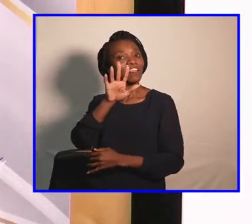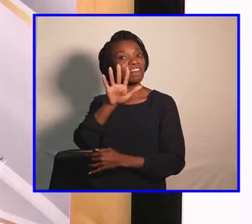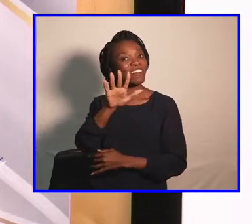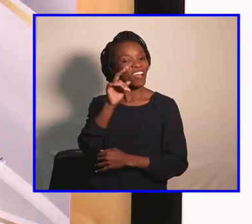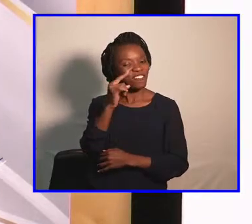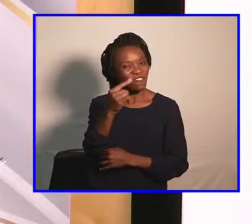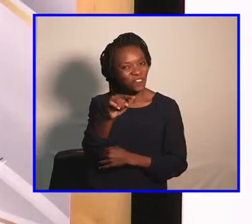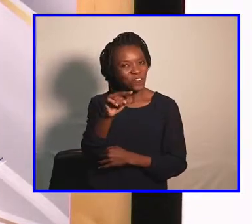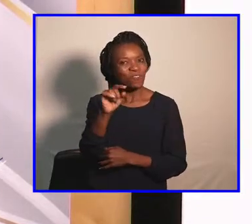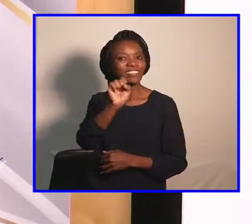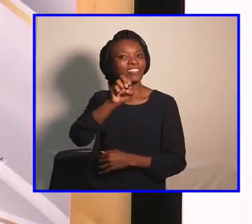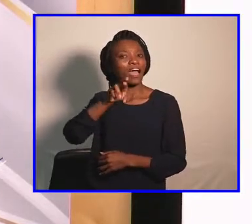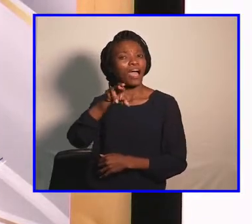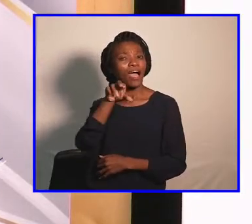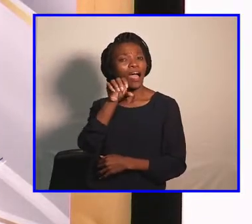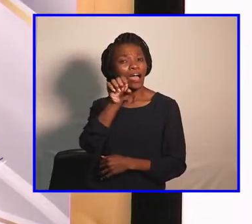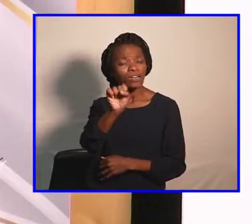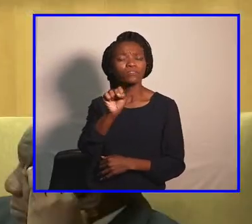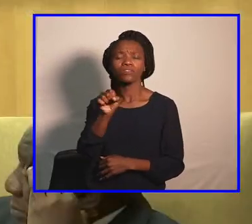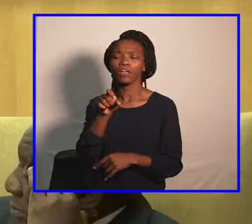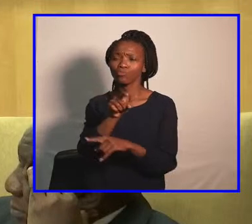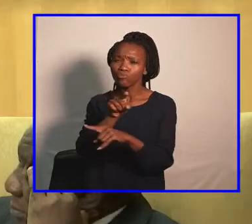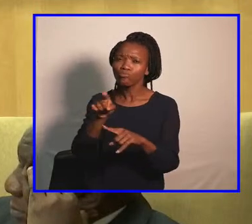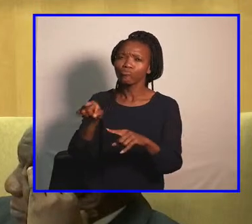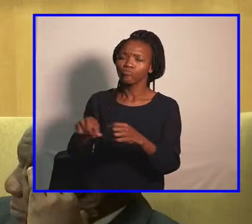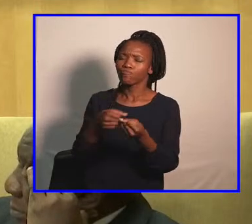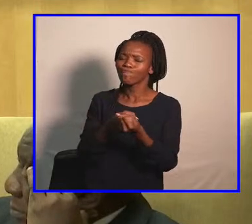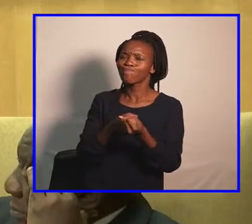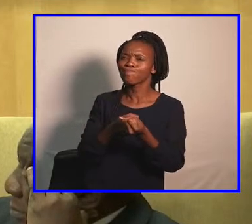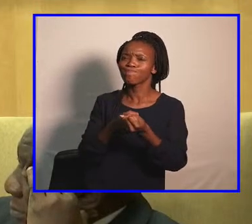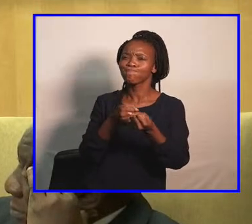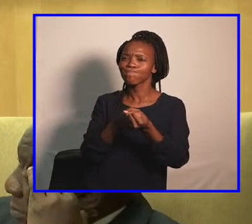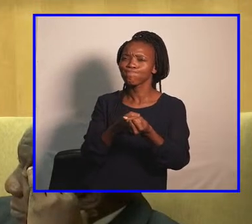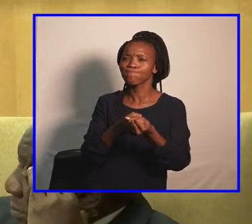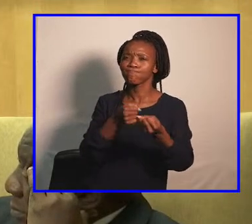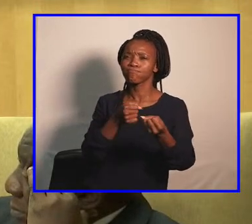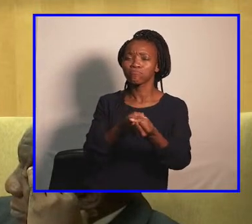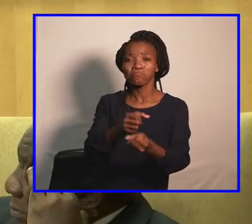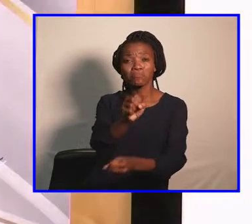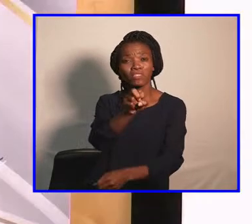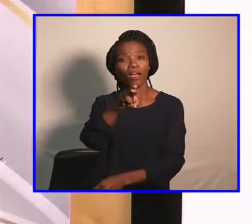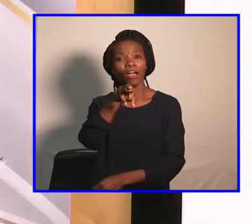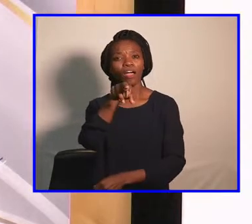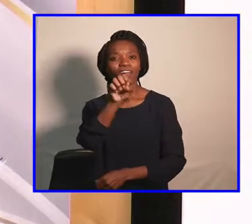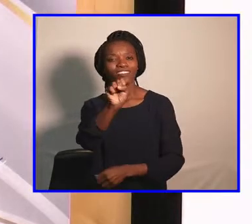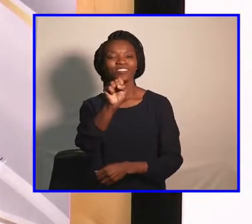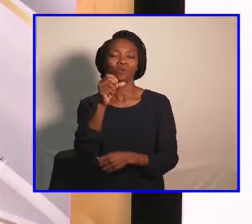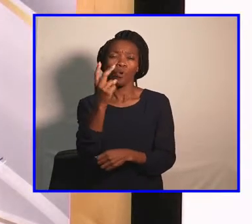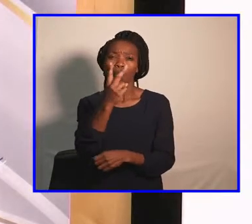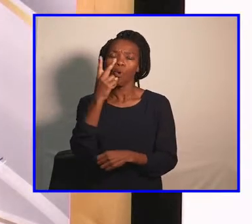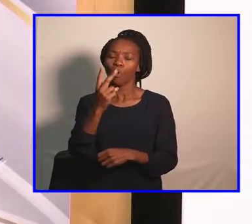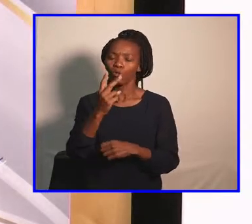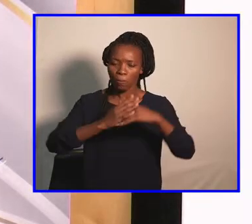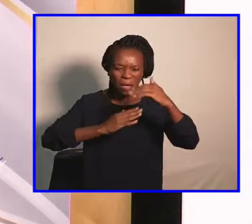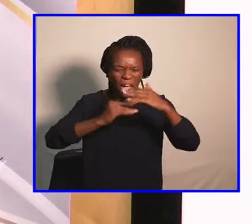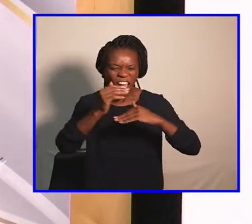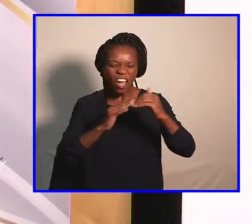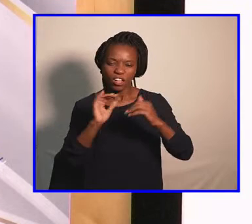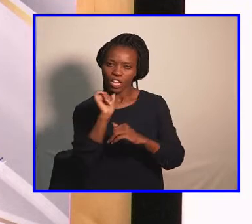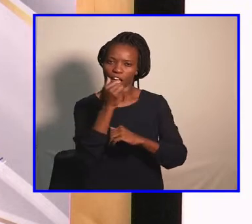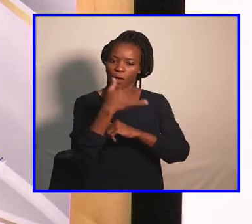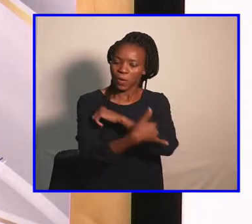your continuous support for SARS and the rebuilding of our